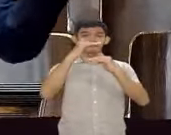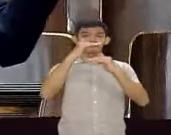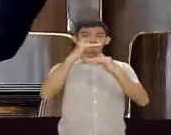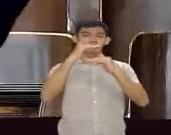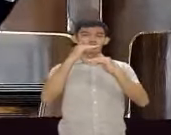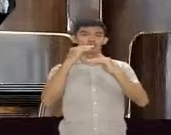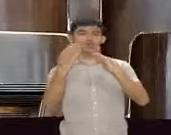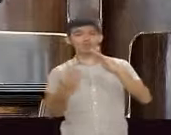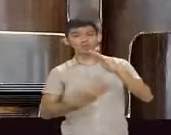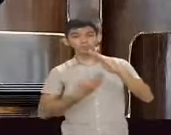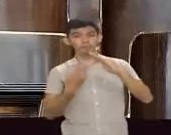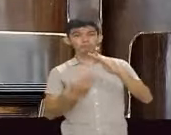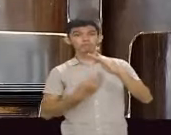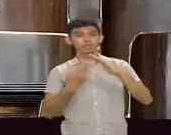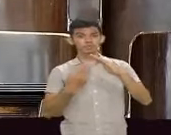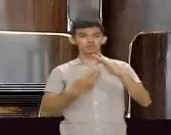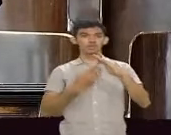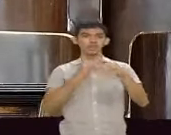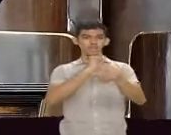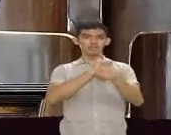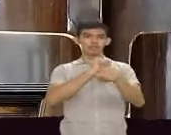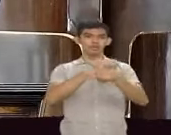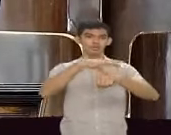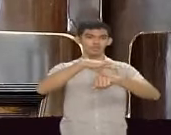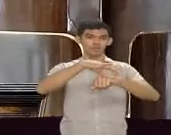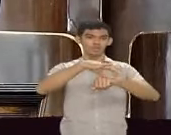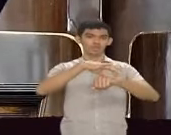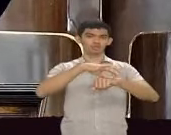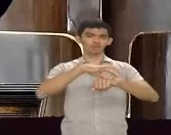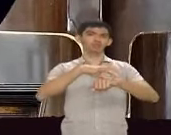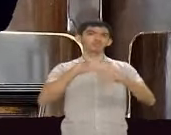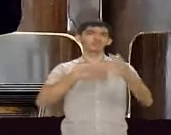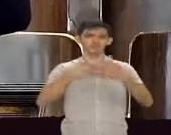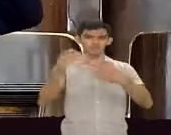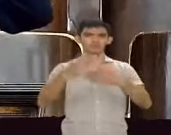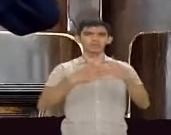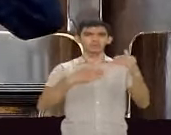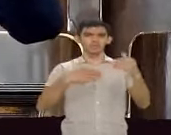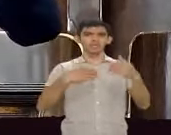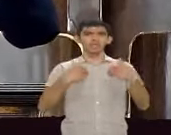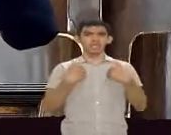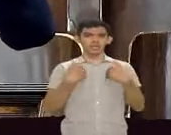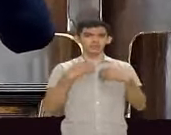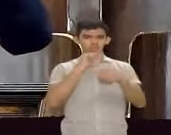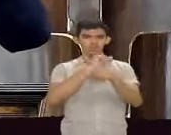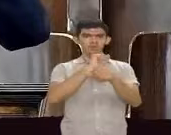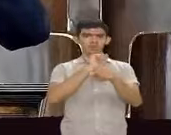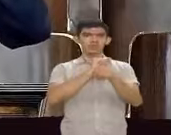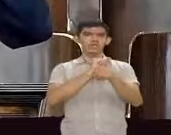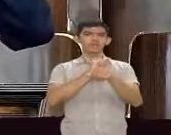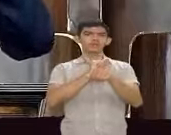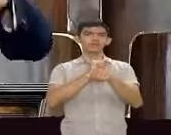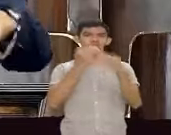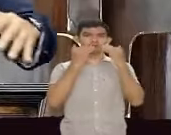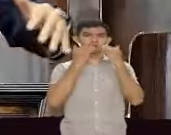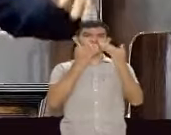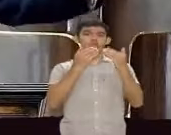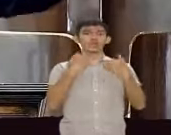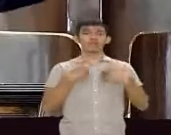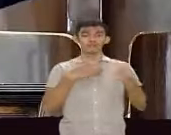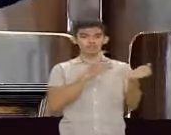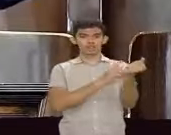So whatever we do here, whether you be in the business world, in the professional world, thank God nga natay mga